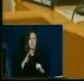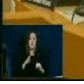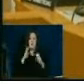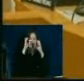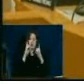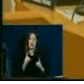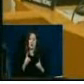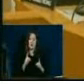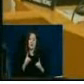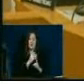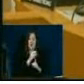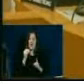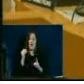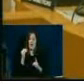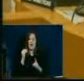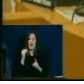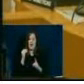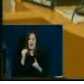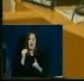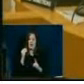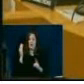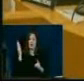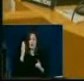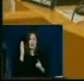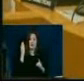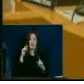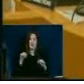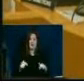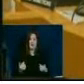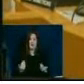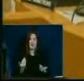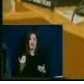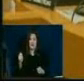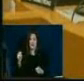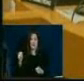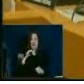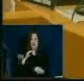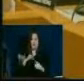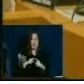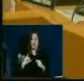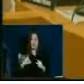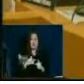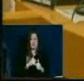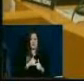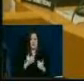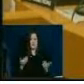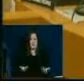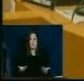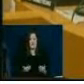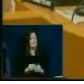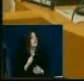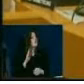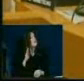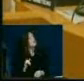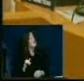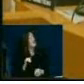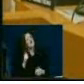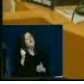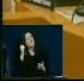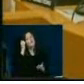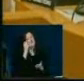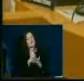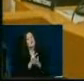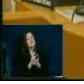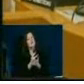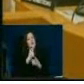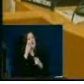Education and presented over here to this committee by the consent agreement,